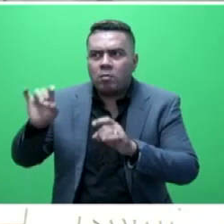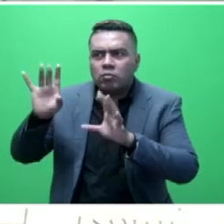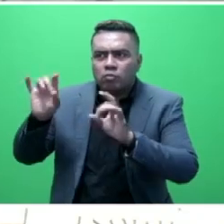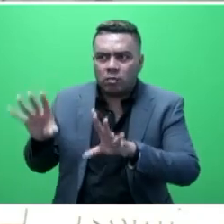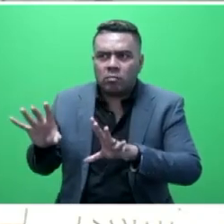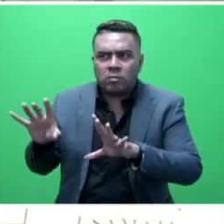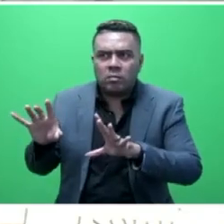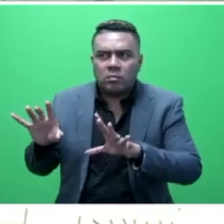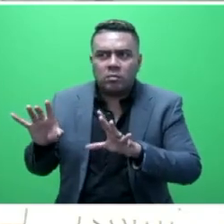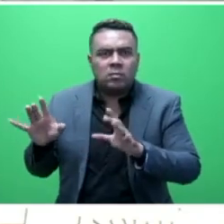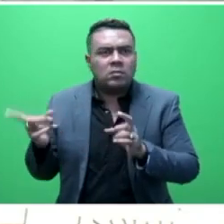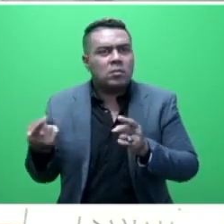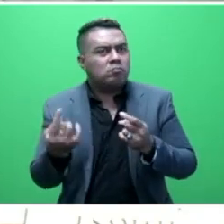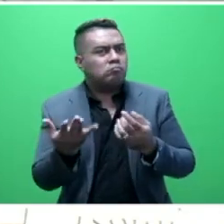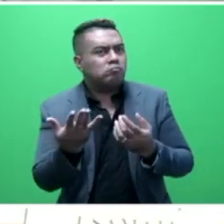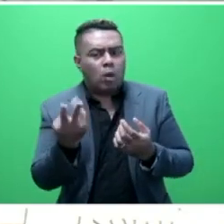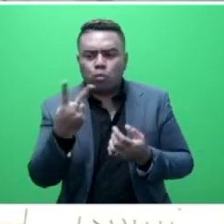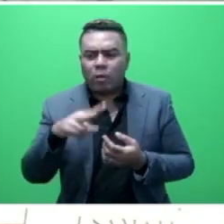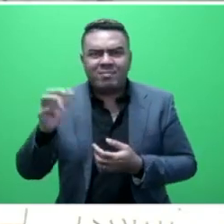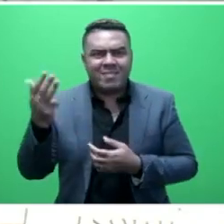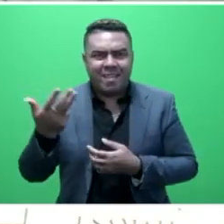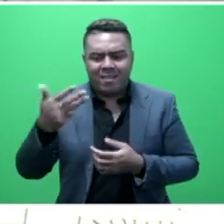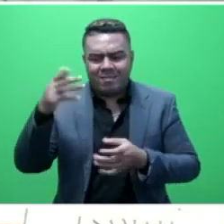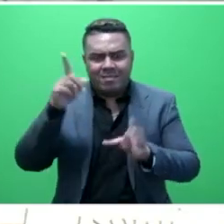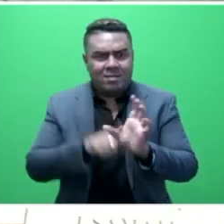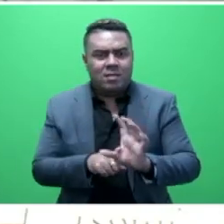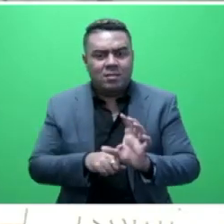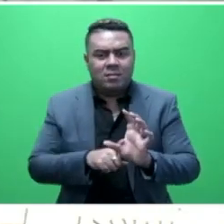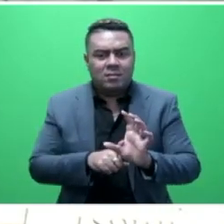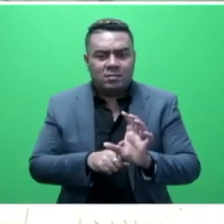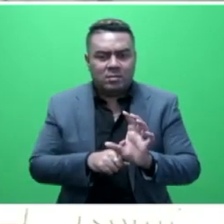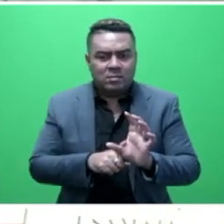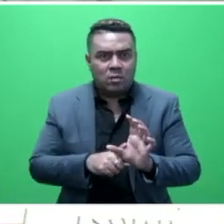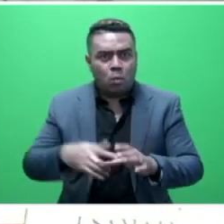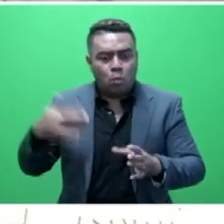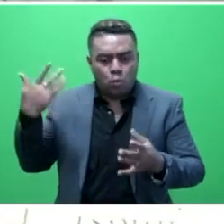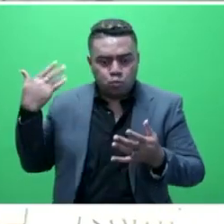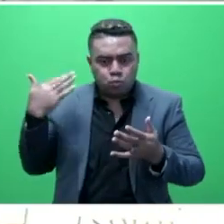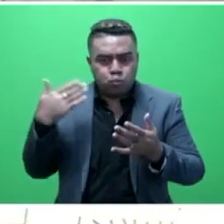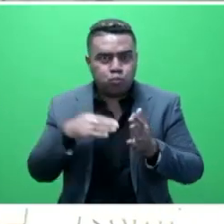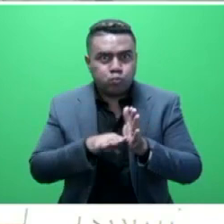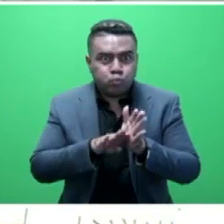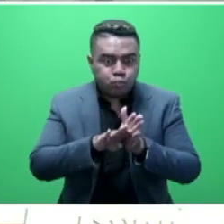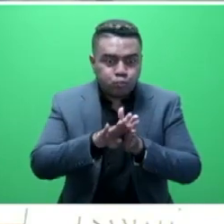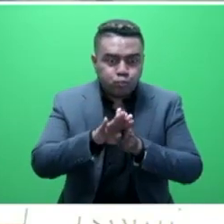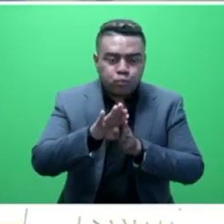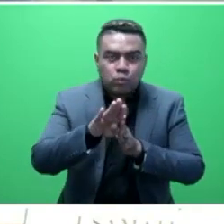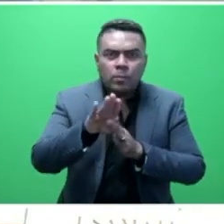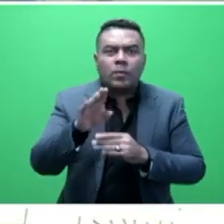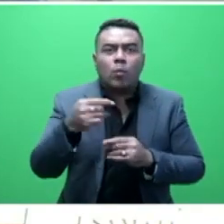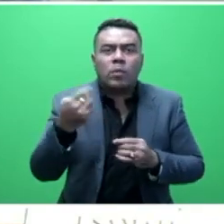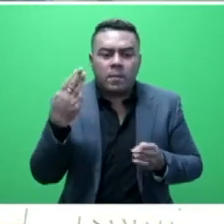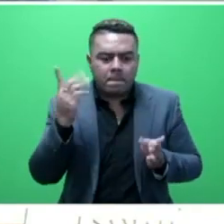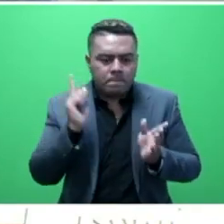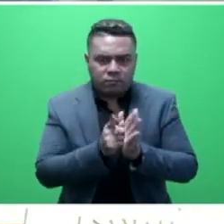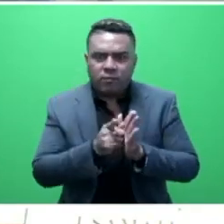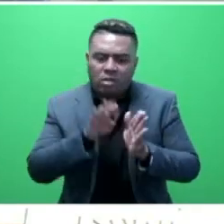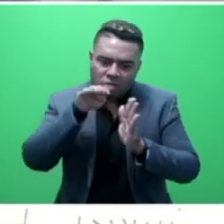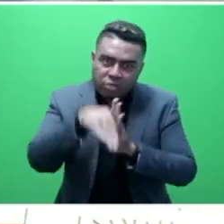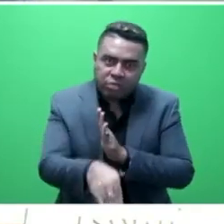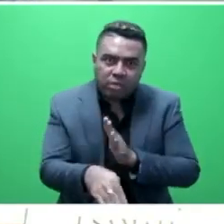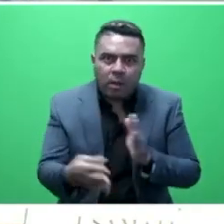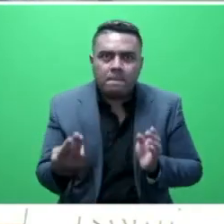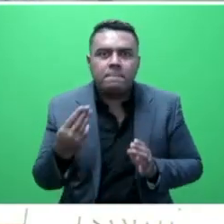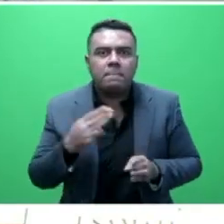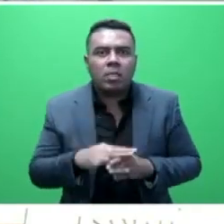recession-free streak of nearly 29 years was shattered by this pandemic within months. Mr.